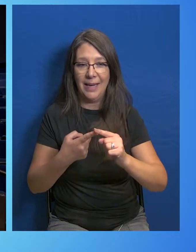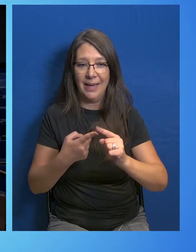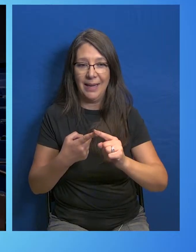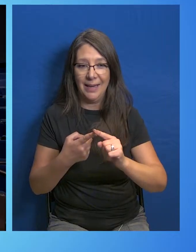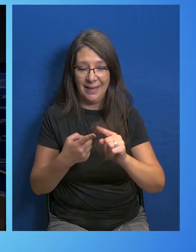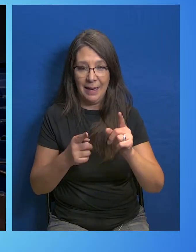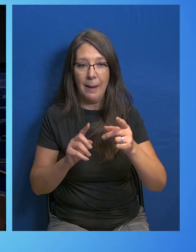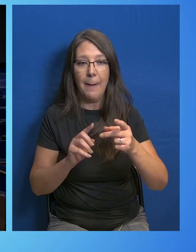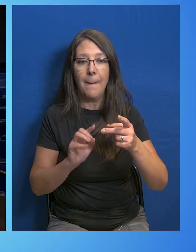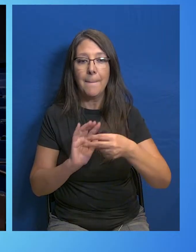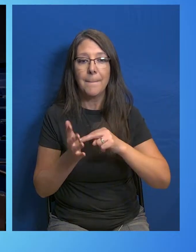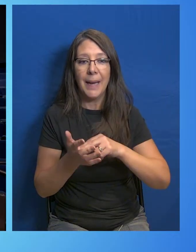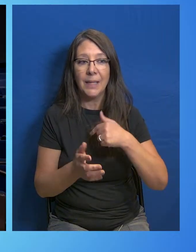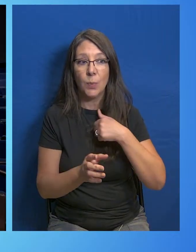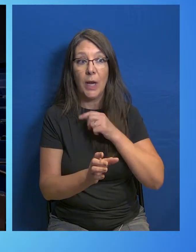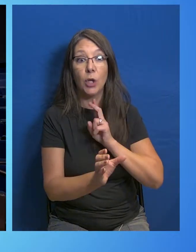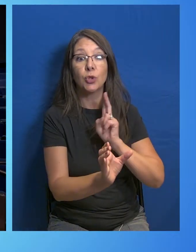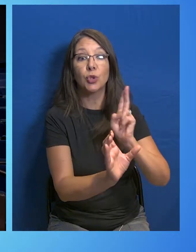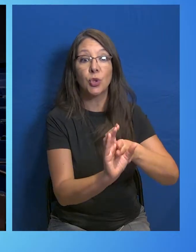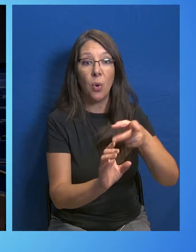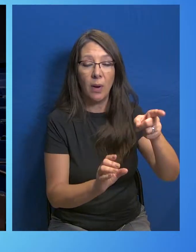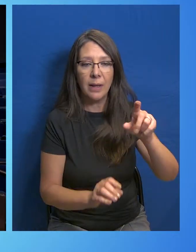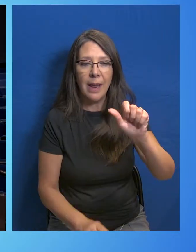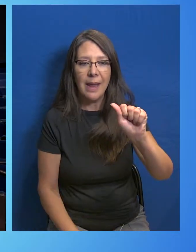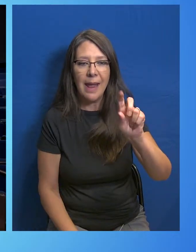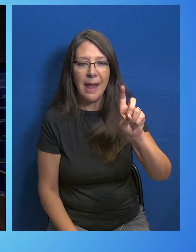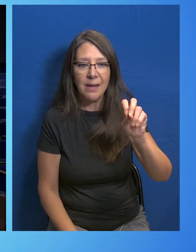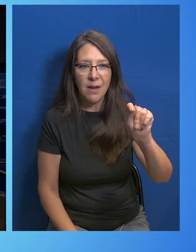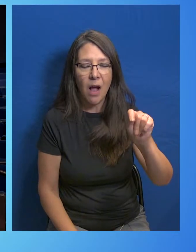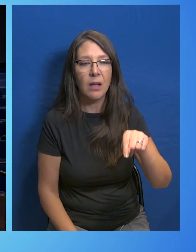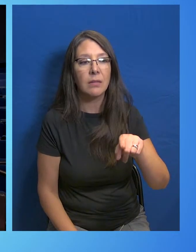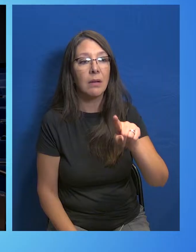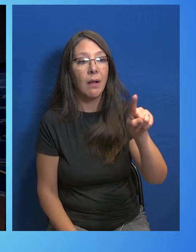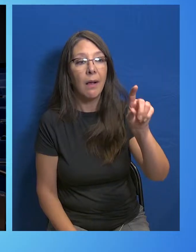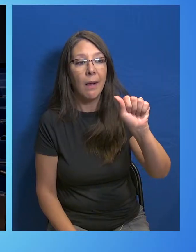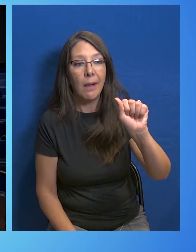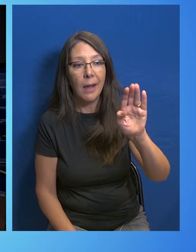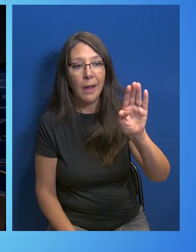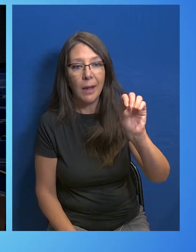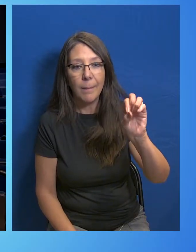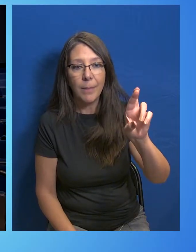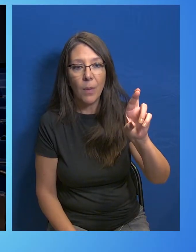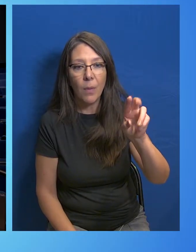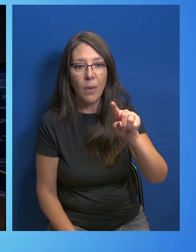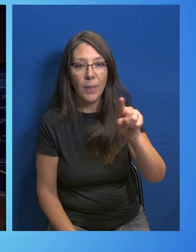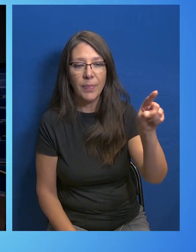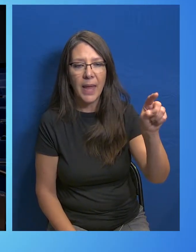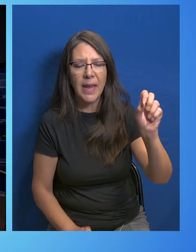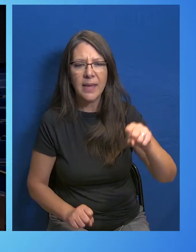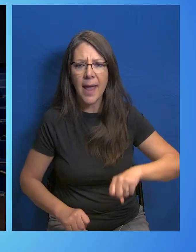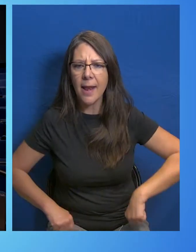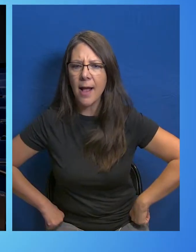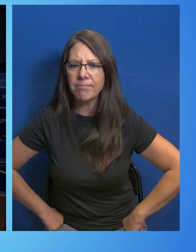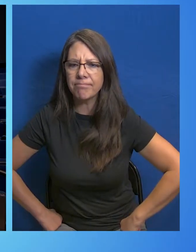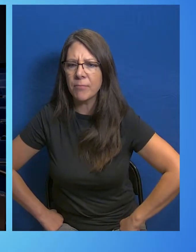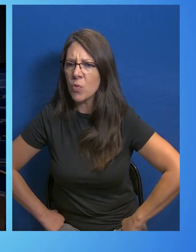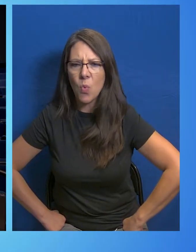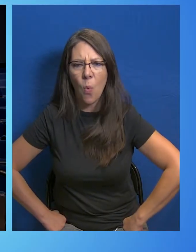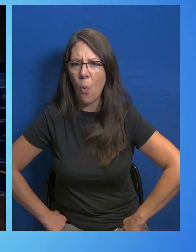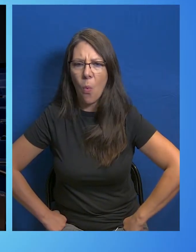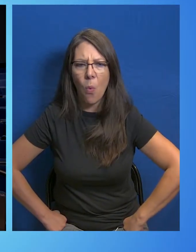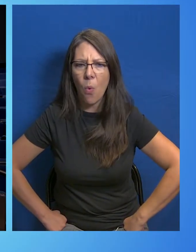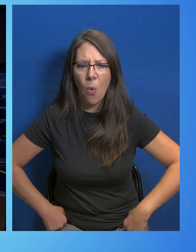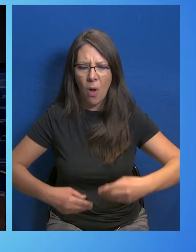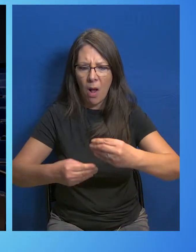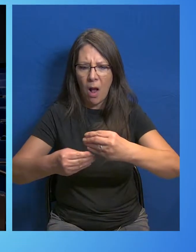potentially ADOT, ABOR, and all of these other organizations the chance to stand up and say, no, there's already